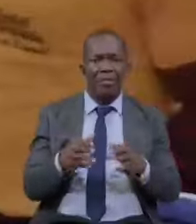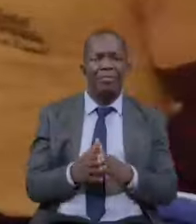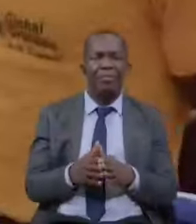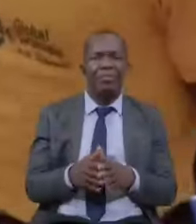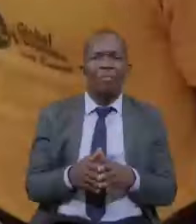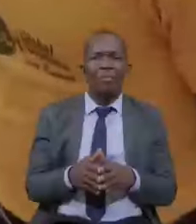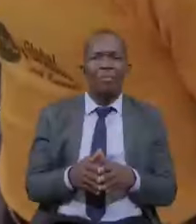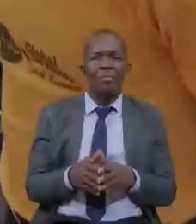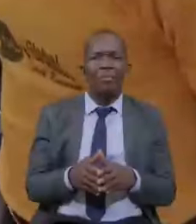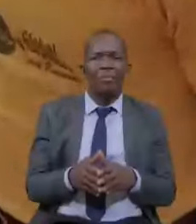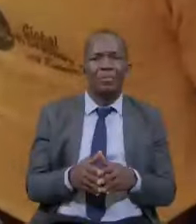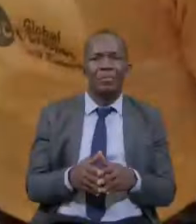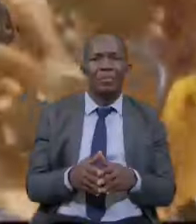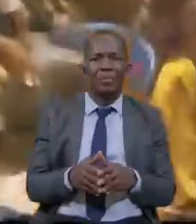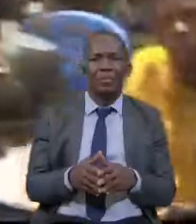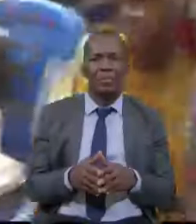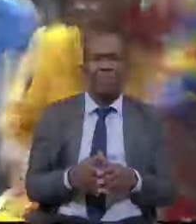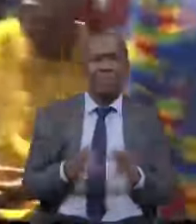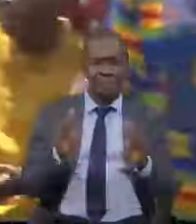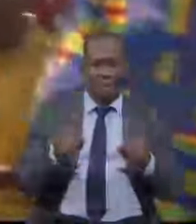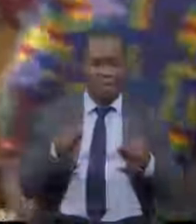able to deliver,